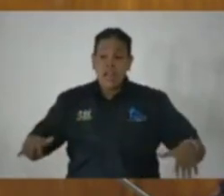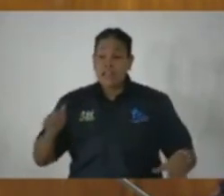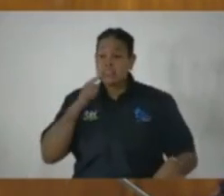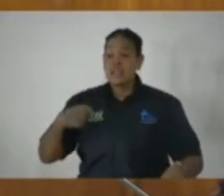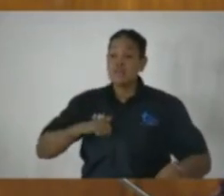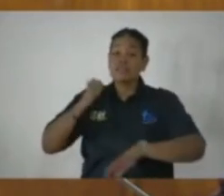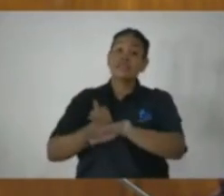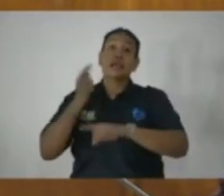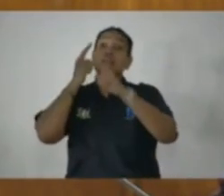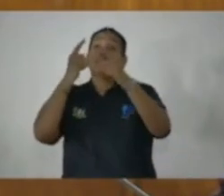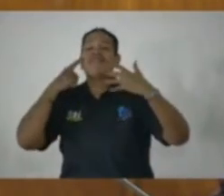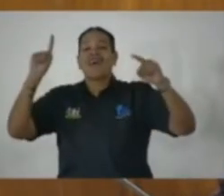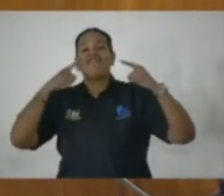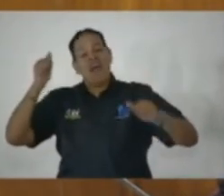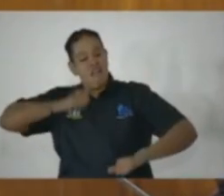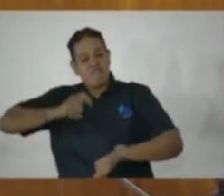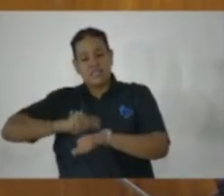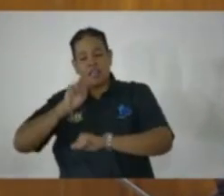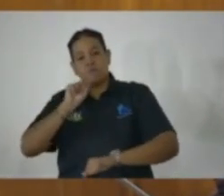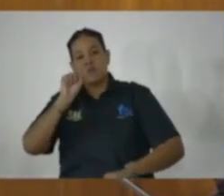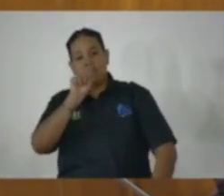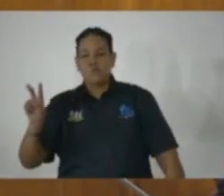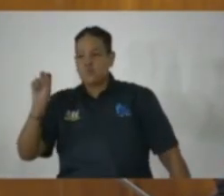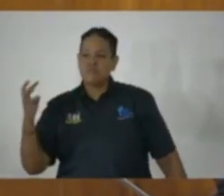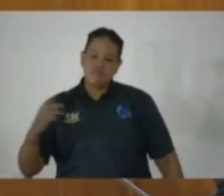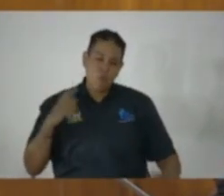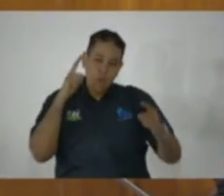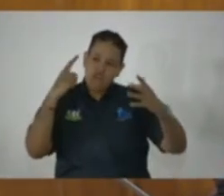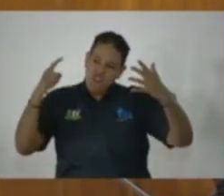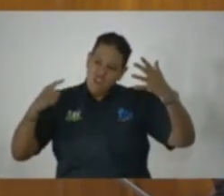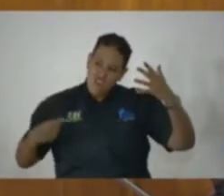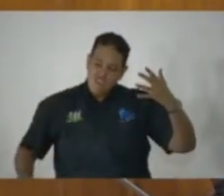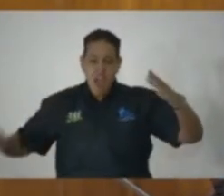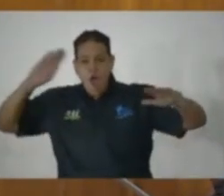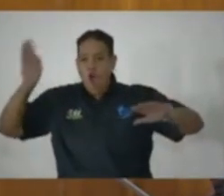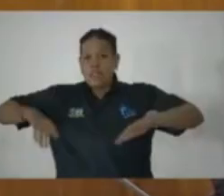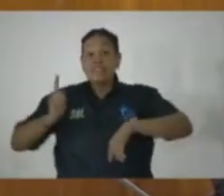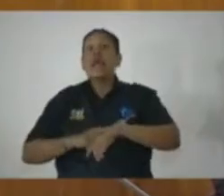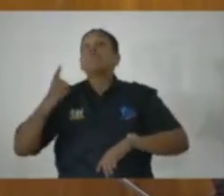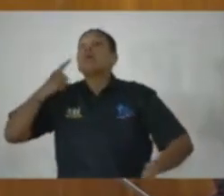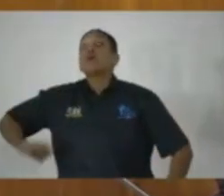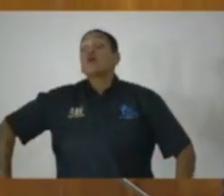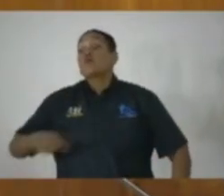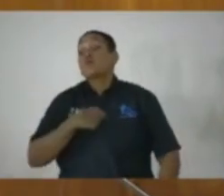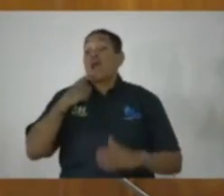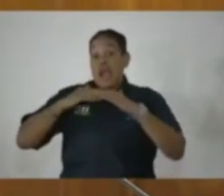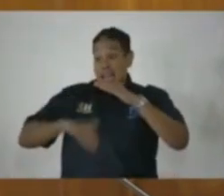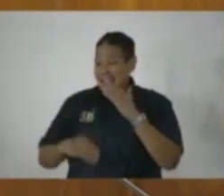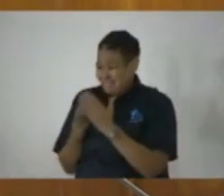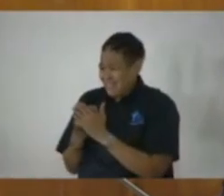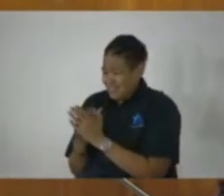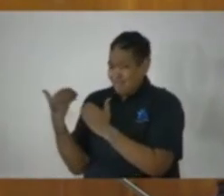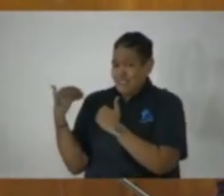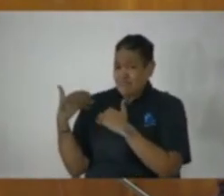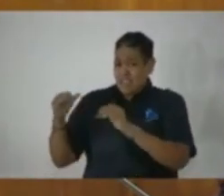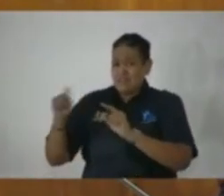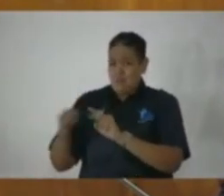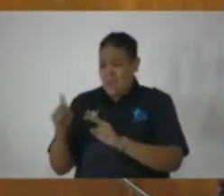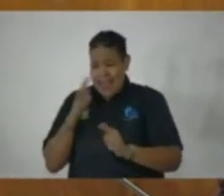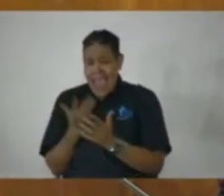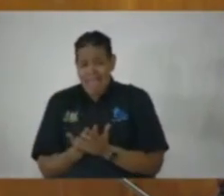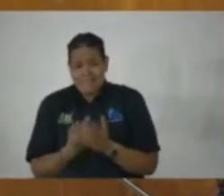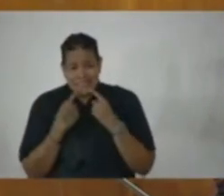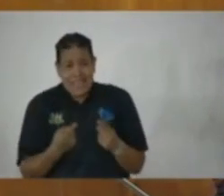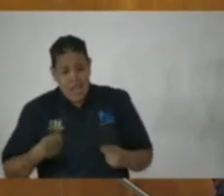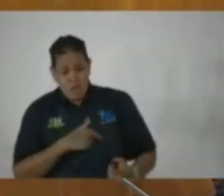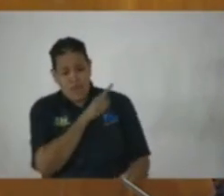meet every time in 2011 to 2016. They're saying that we are less fiscally responsible when the evidence said